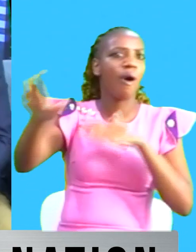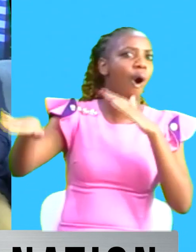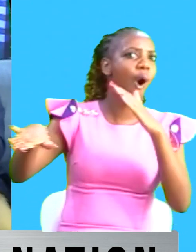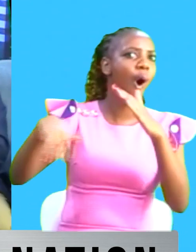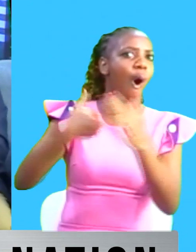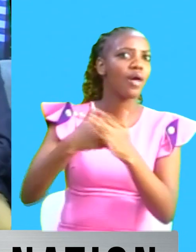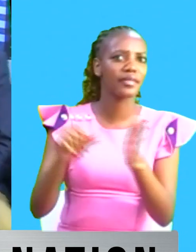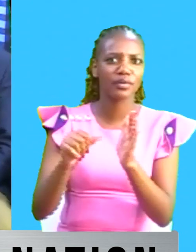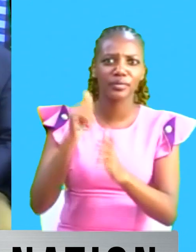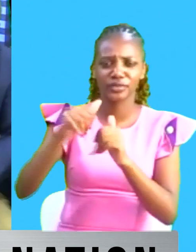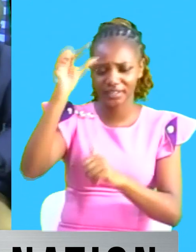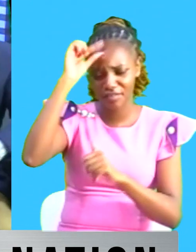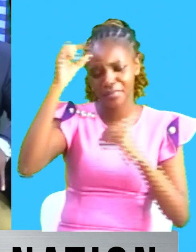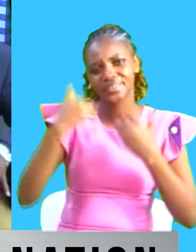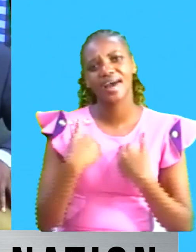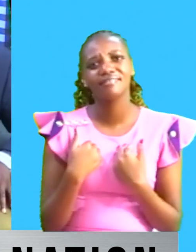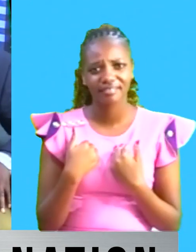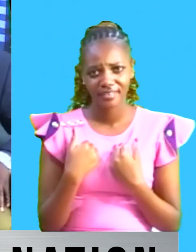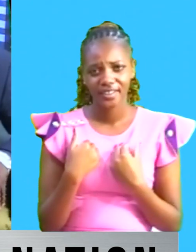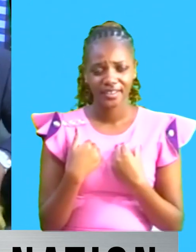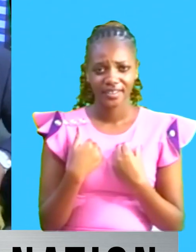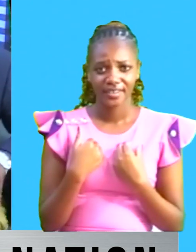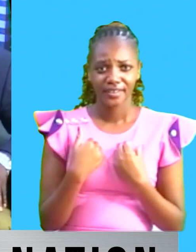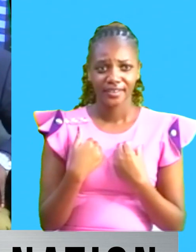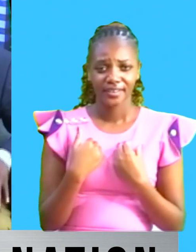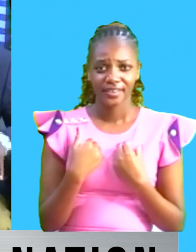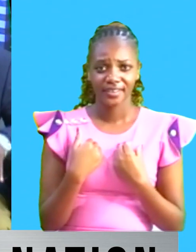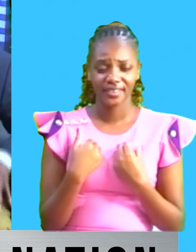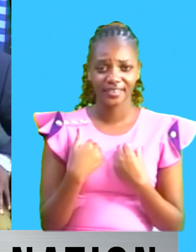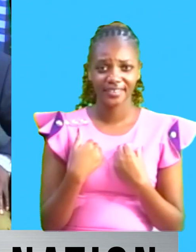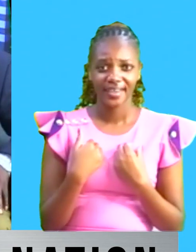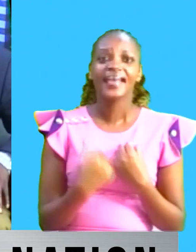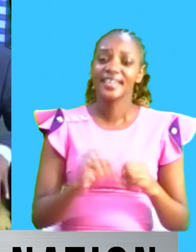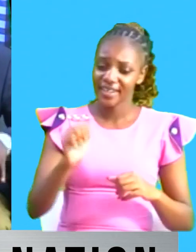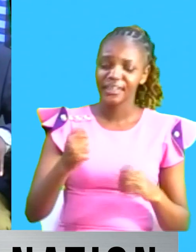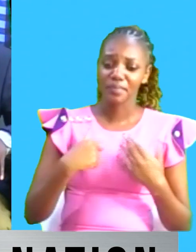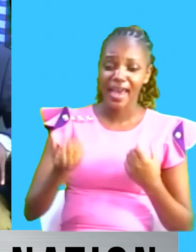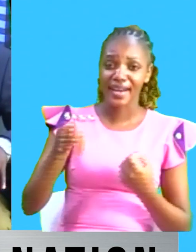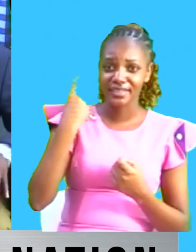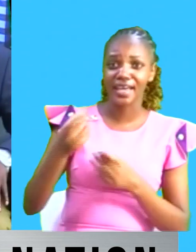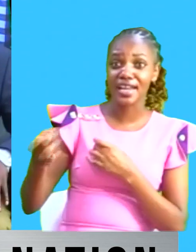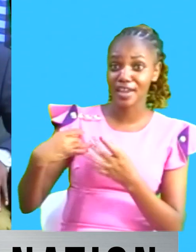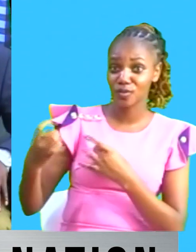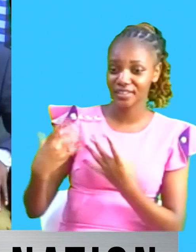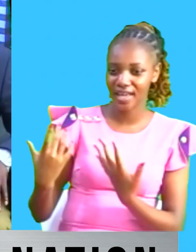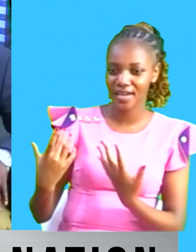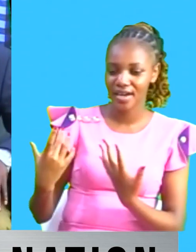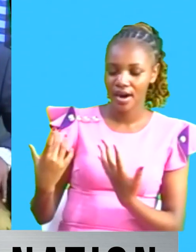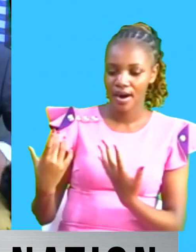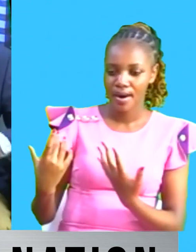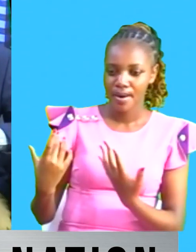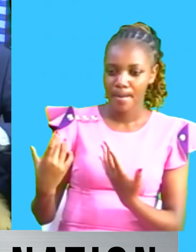the government had. Yes. So obviously, I get the concerns, Jonah. I get the concerns, and I get the yes. Should I call